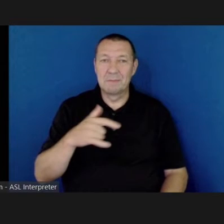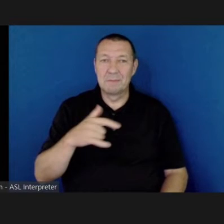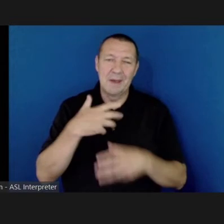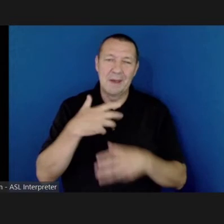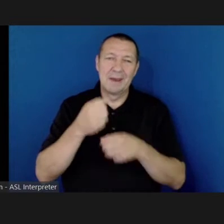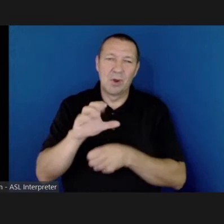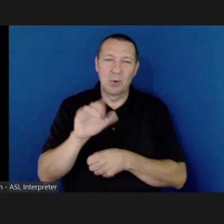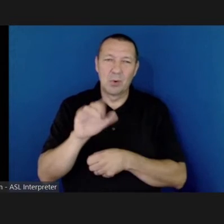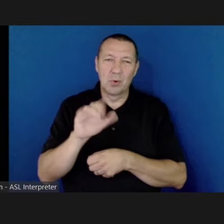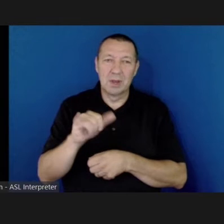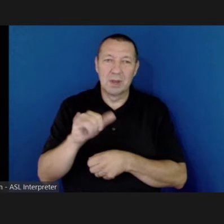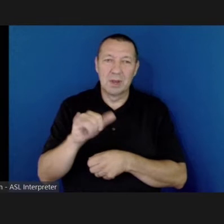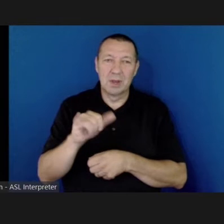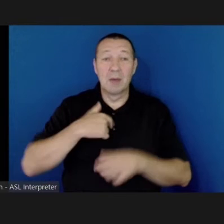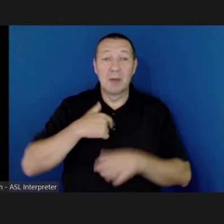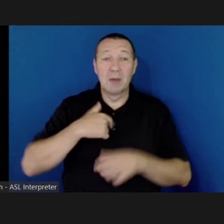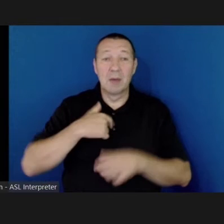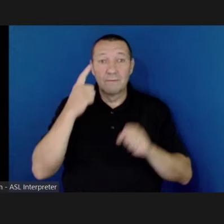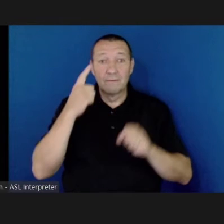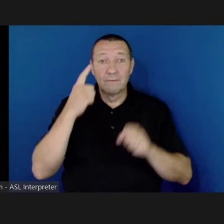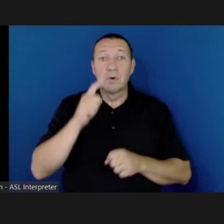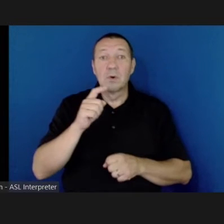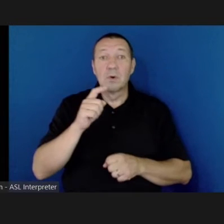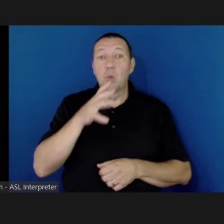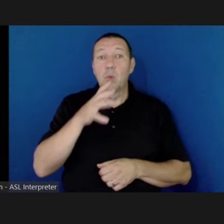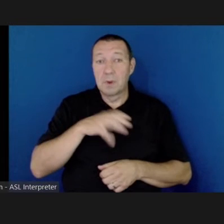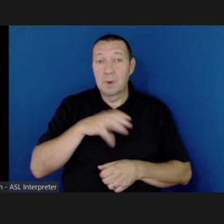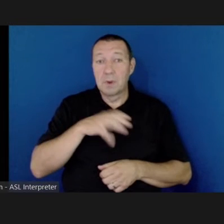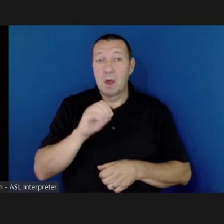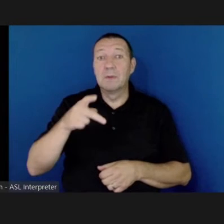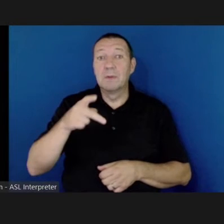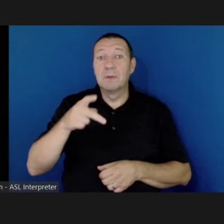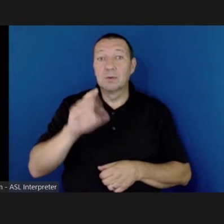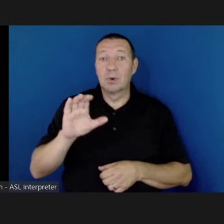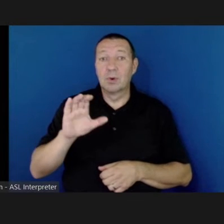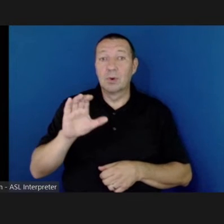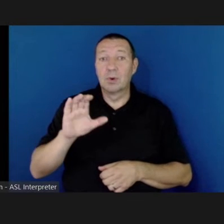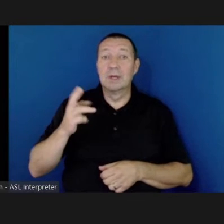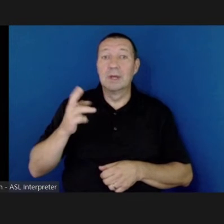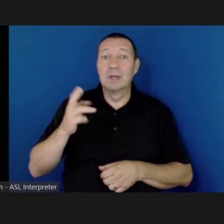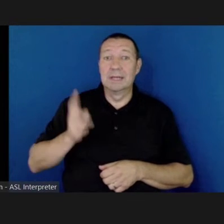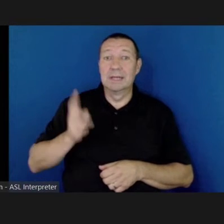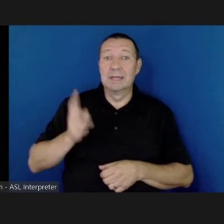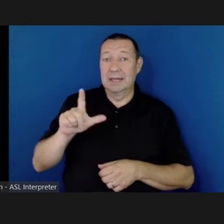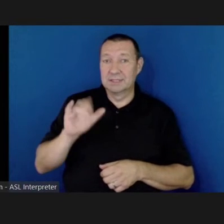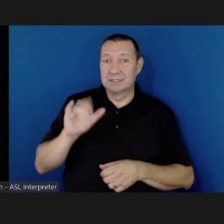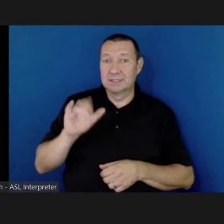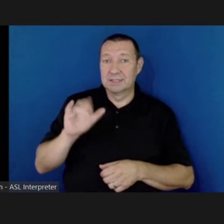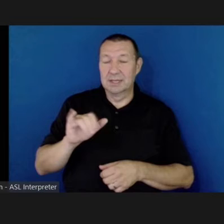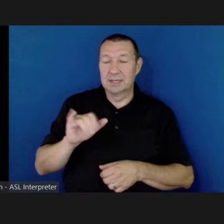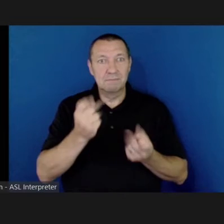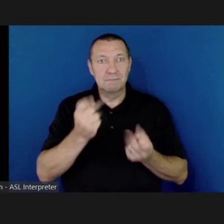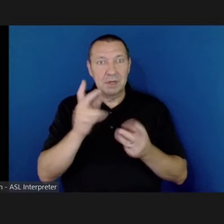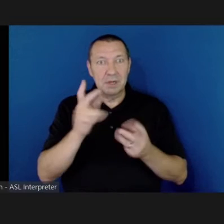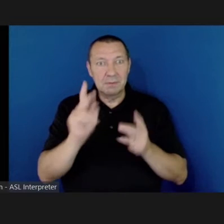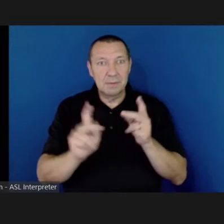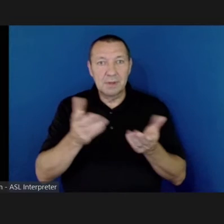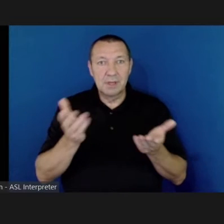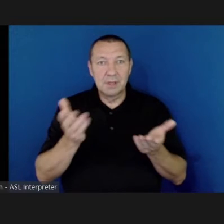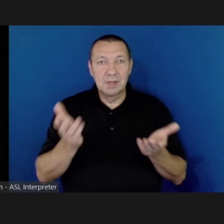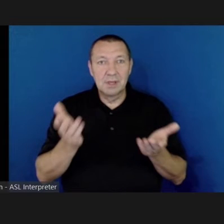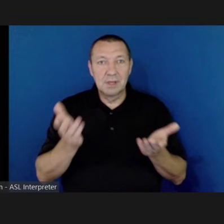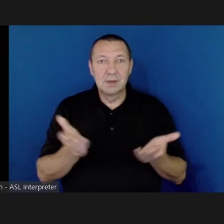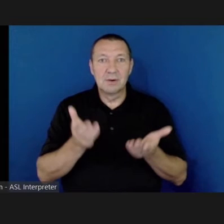of Peace Corps Legacy. And I just want to say how wonderful it is to see so many people here, especially at this